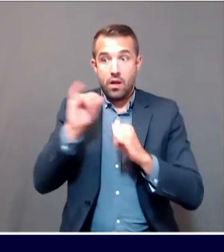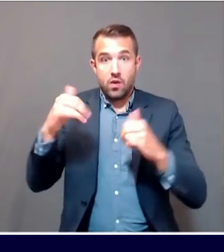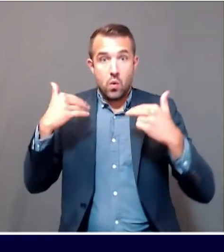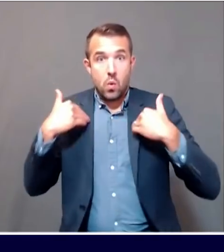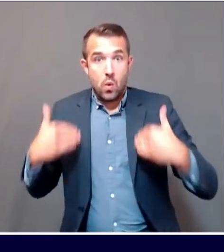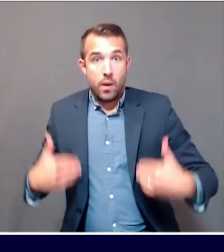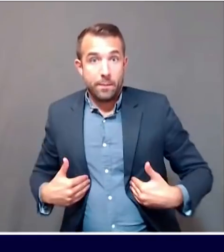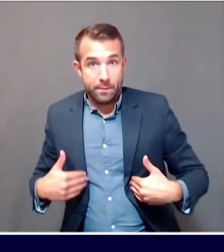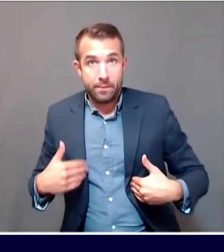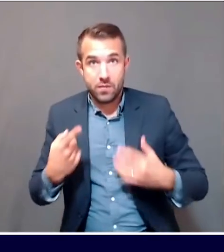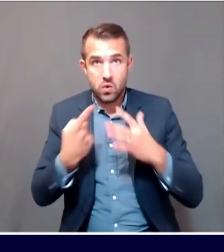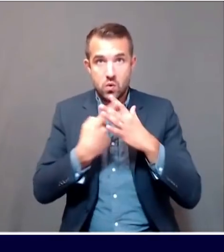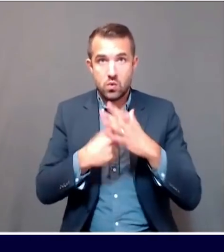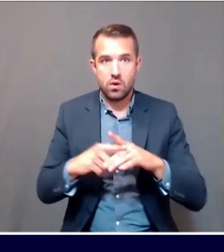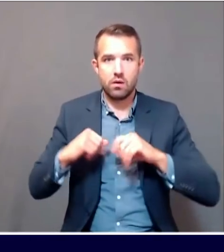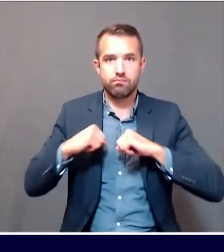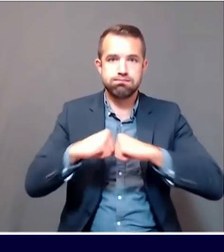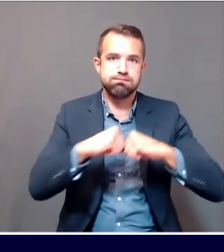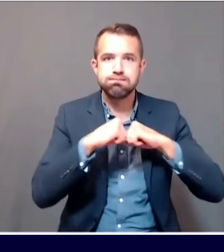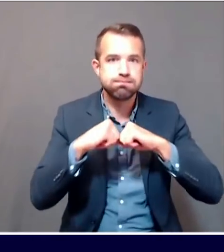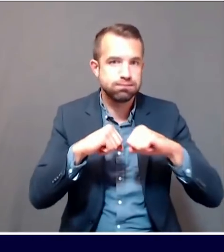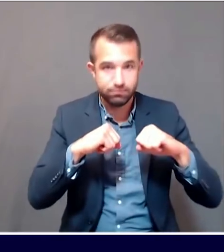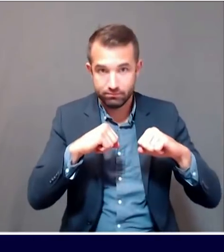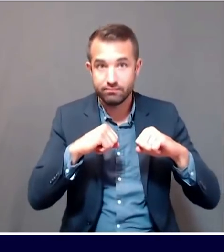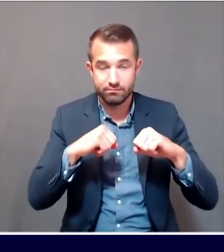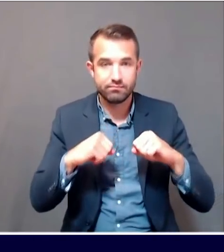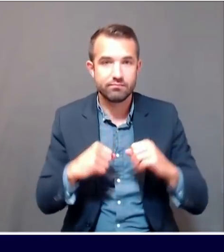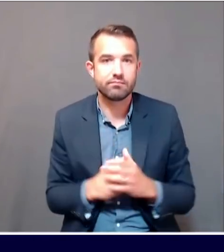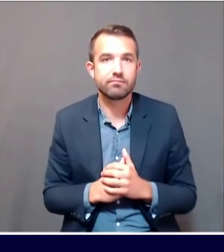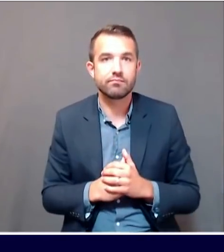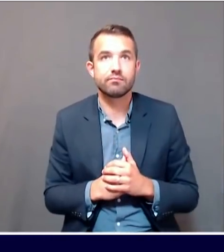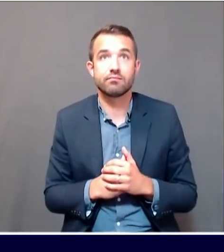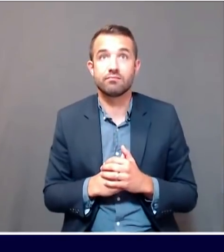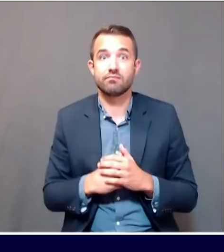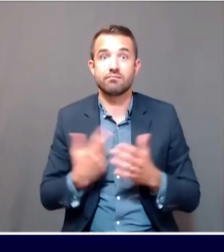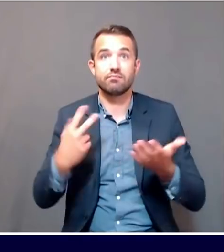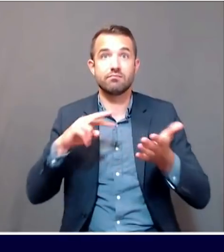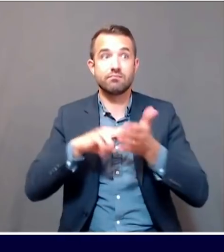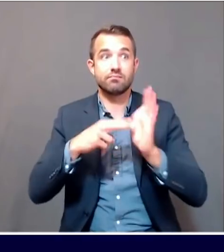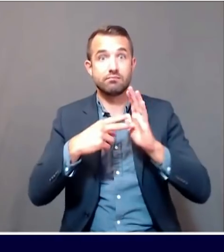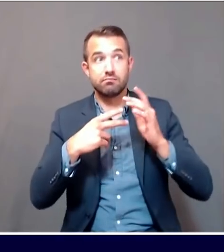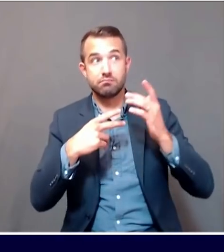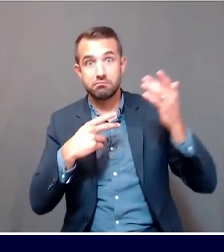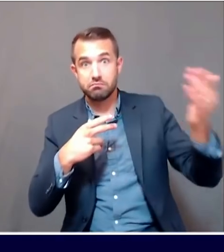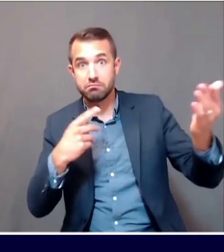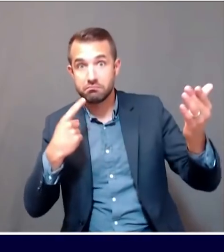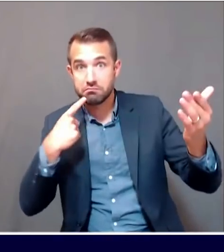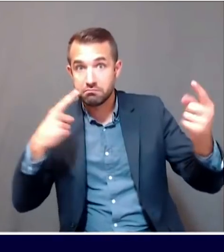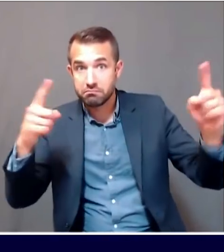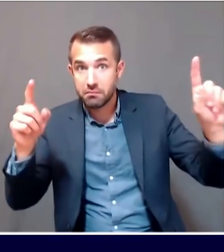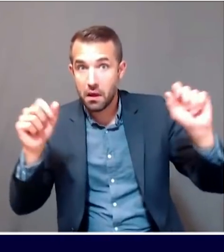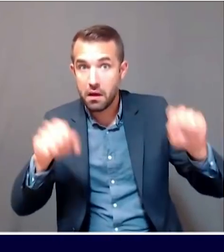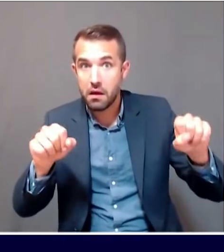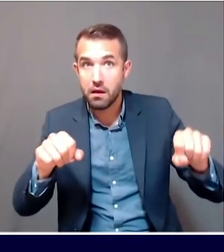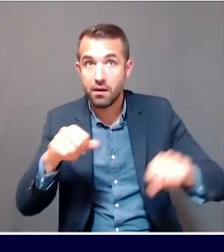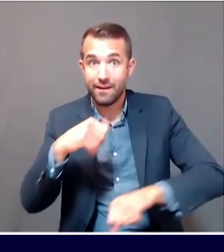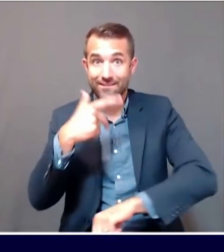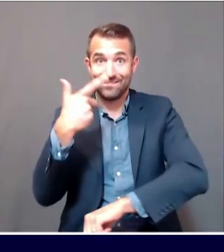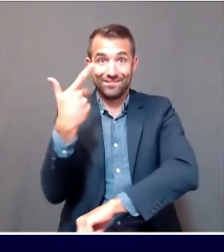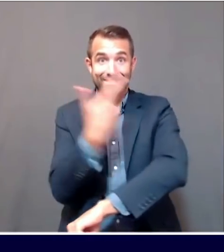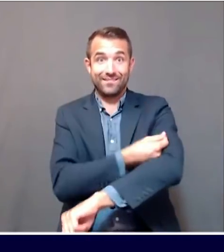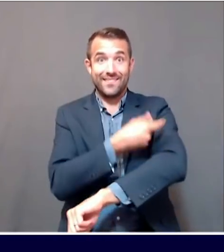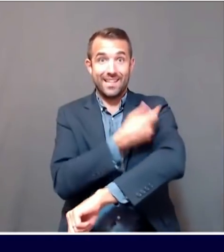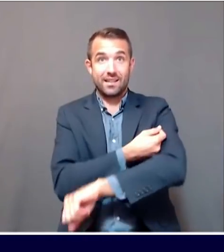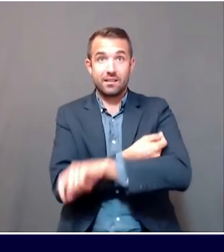vital for the vaccine's overall success. The vaccine is now in a hybrid phase 2, phase 3